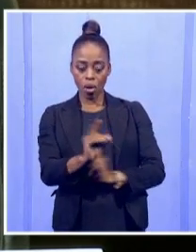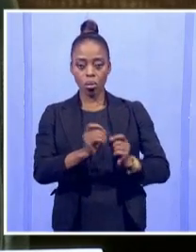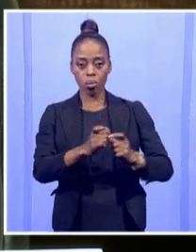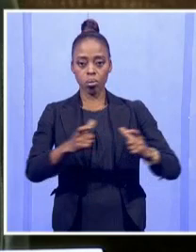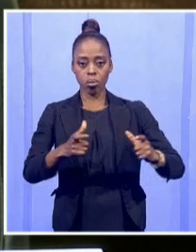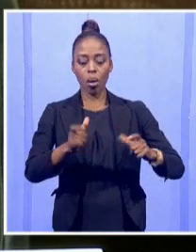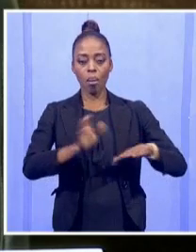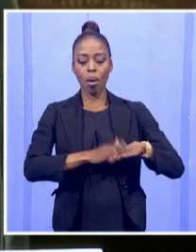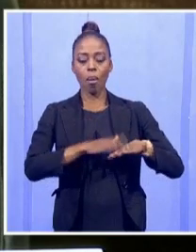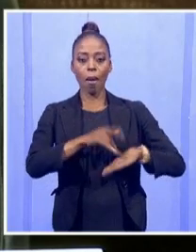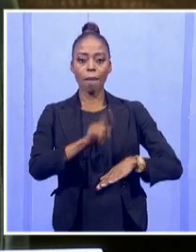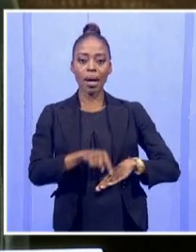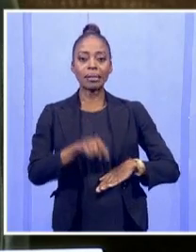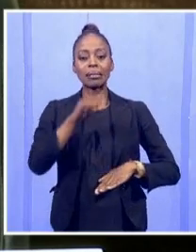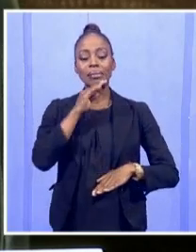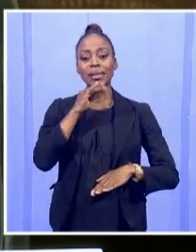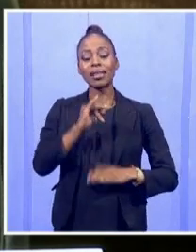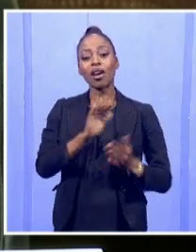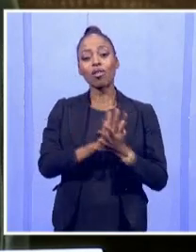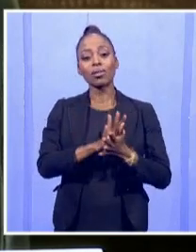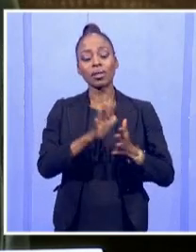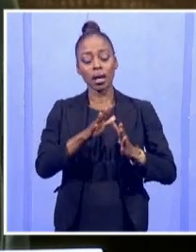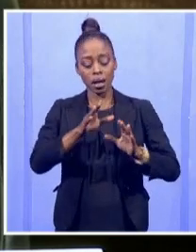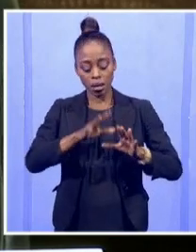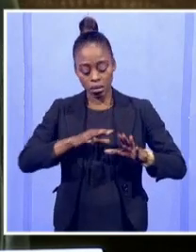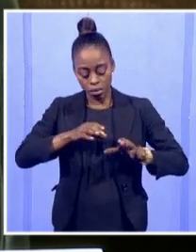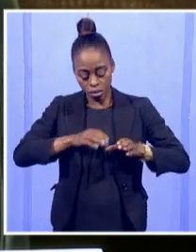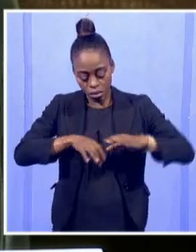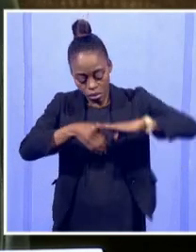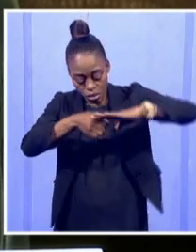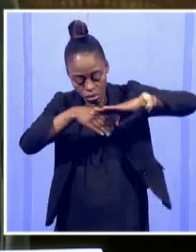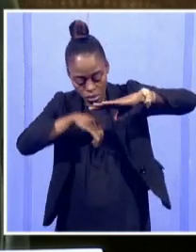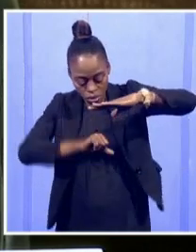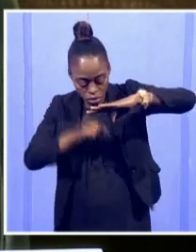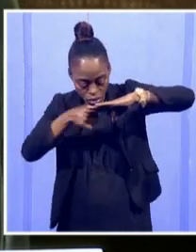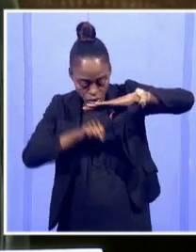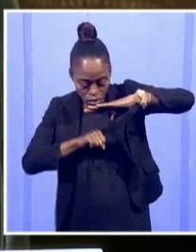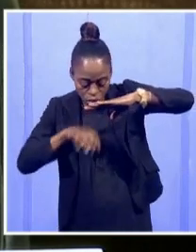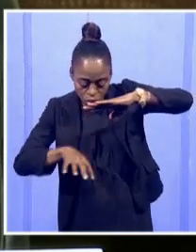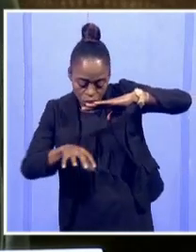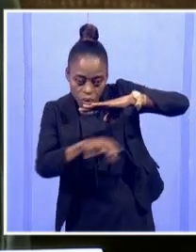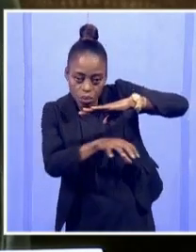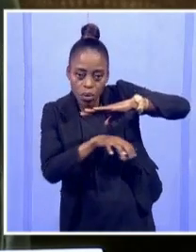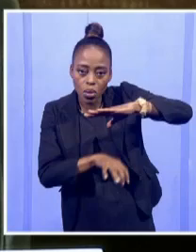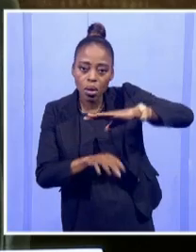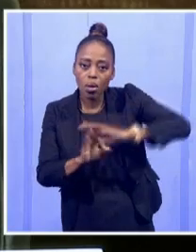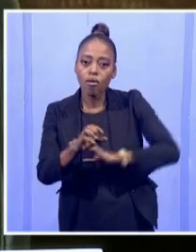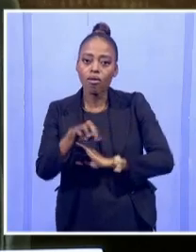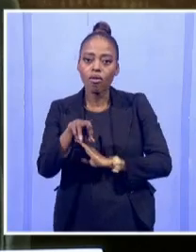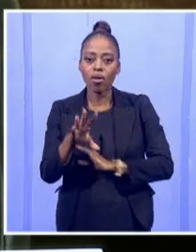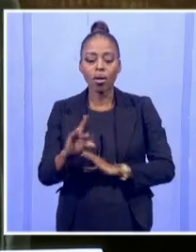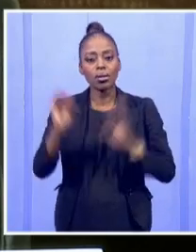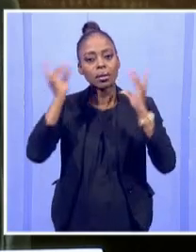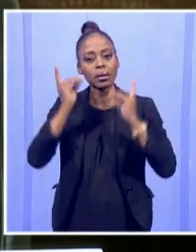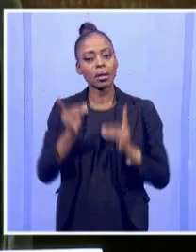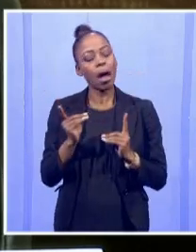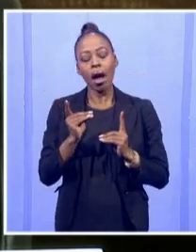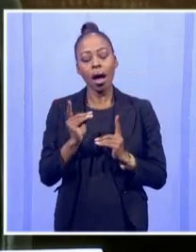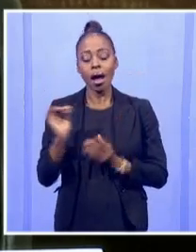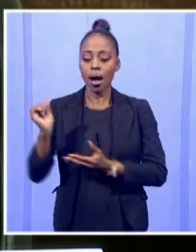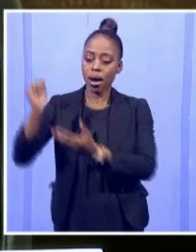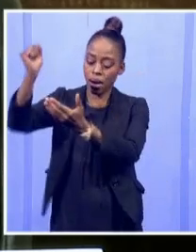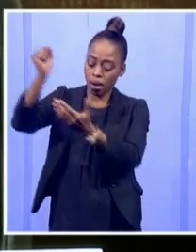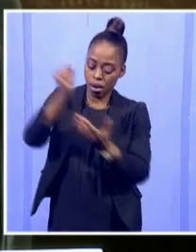10 large component suppliers of Ford deciding to bring their investments to